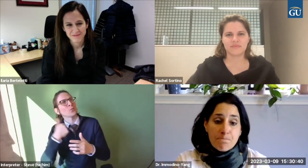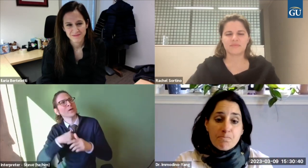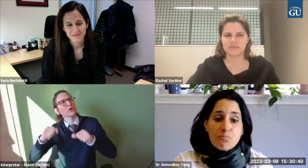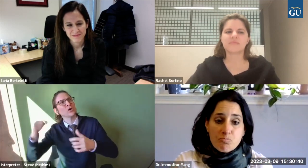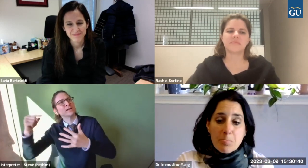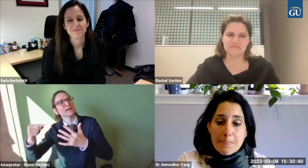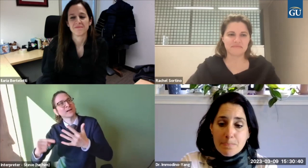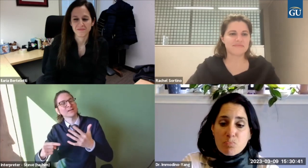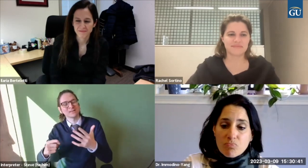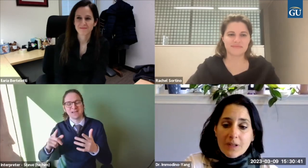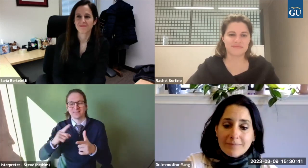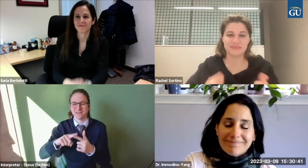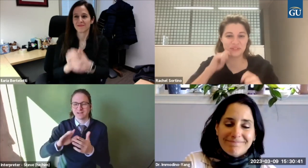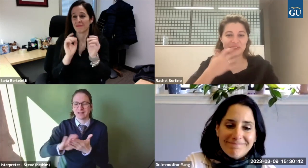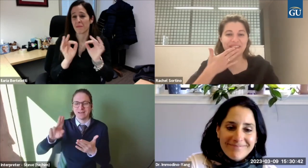speak.